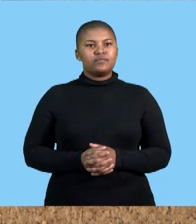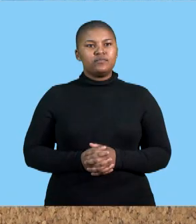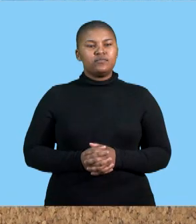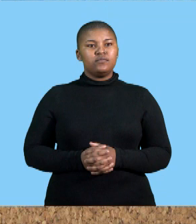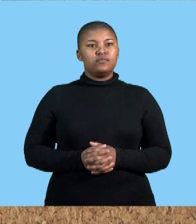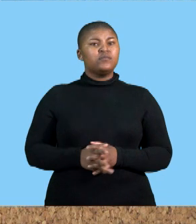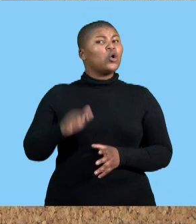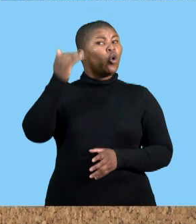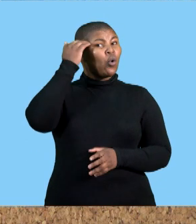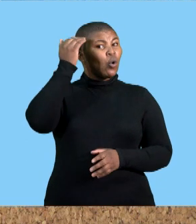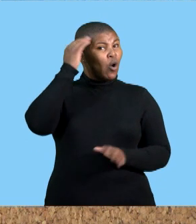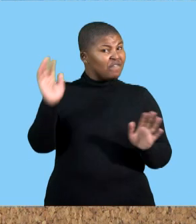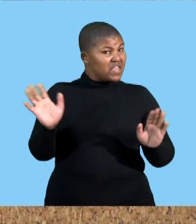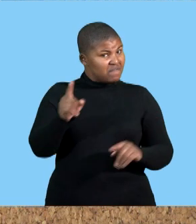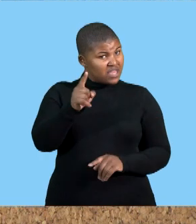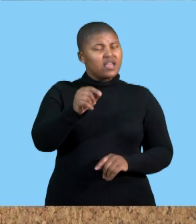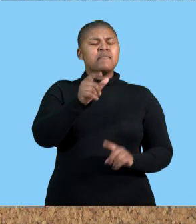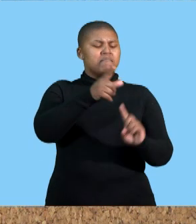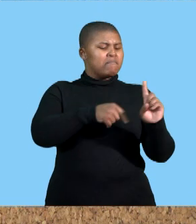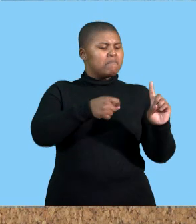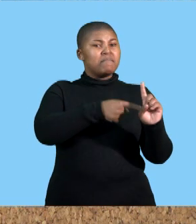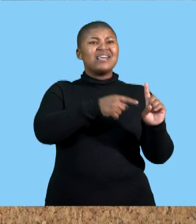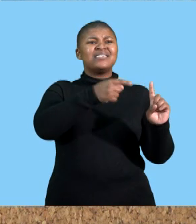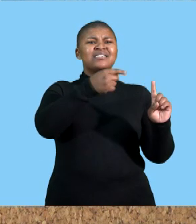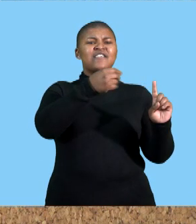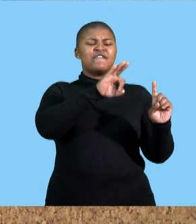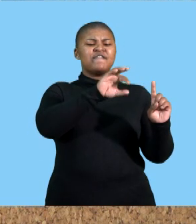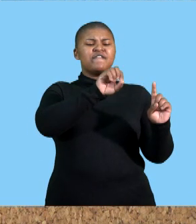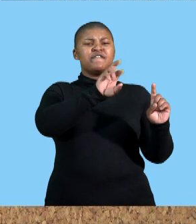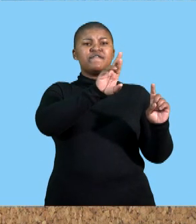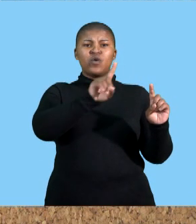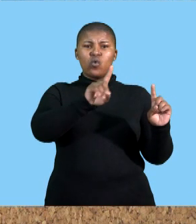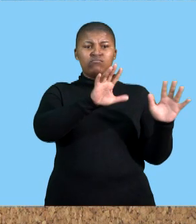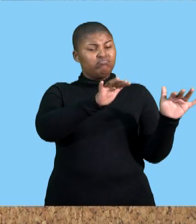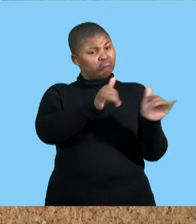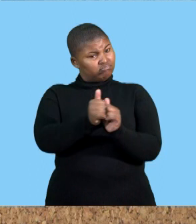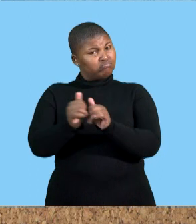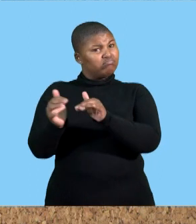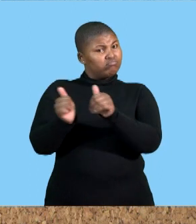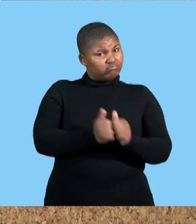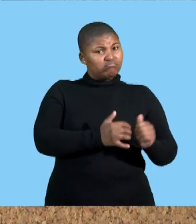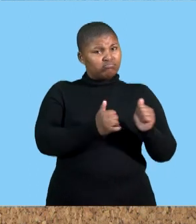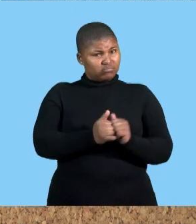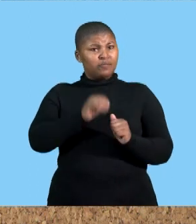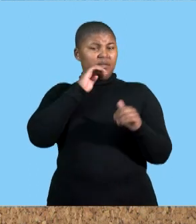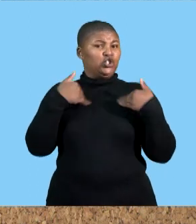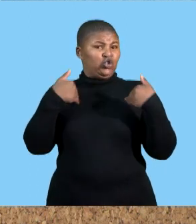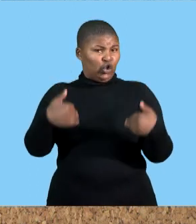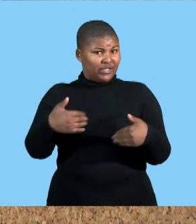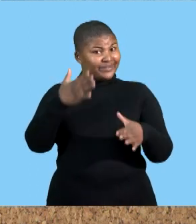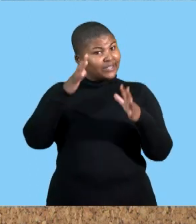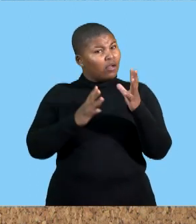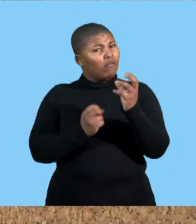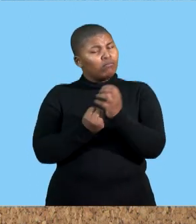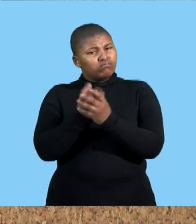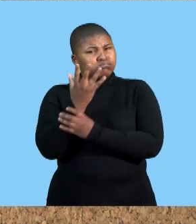did you know that Henry Ford once said, "Coming together is a beginning, keeping together is progress, and working